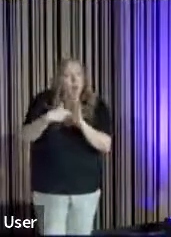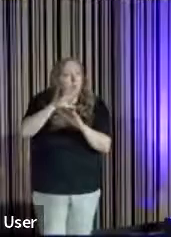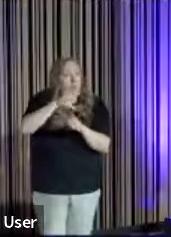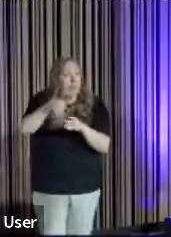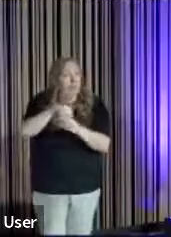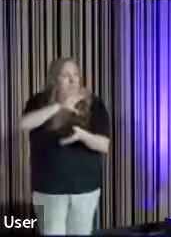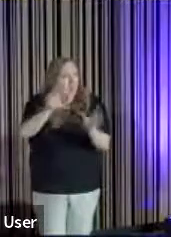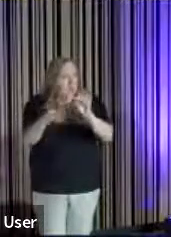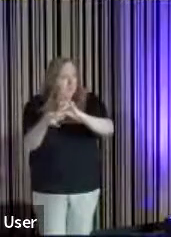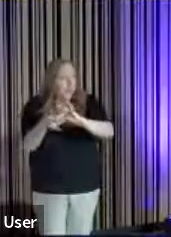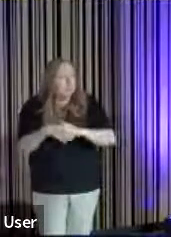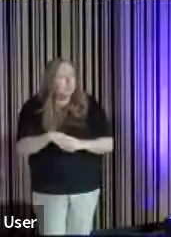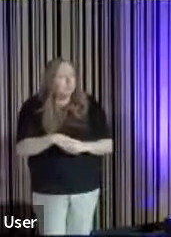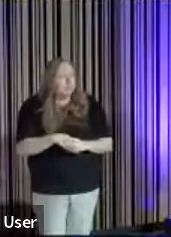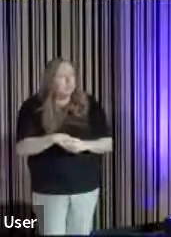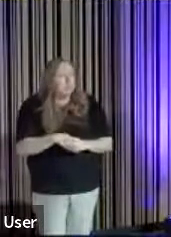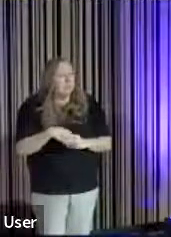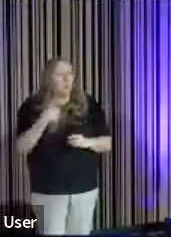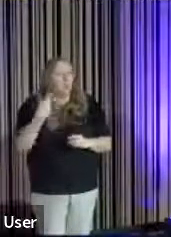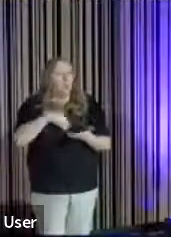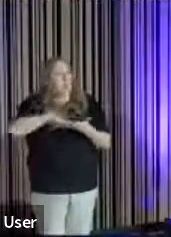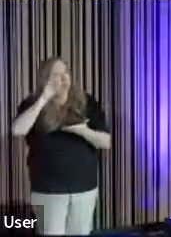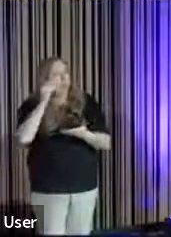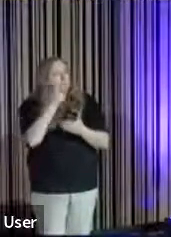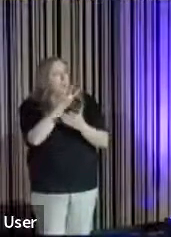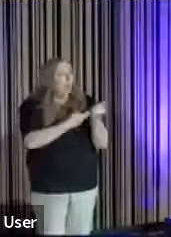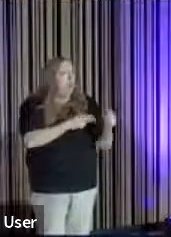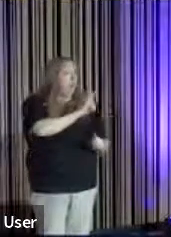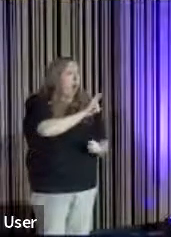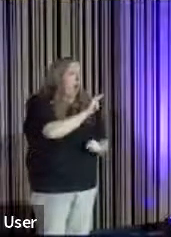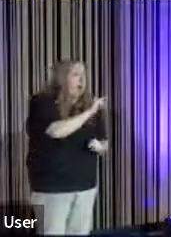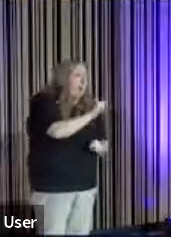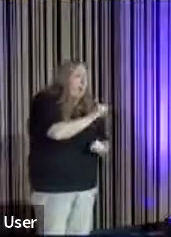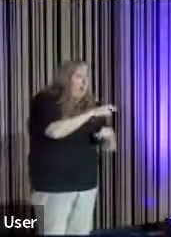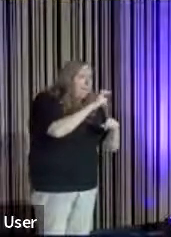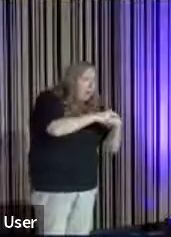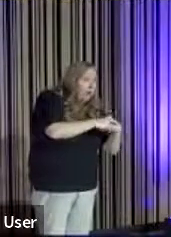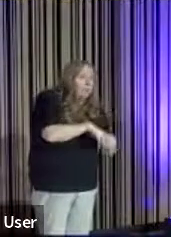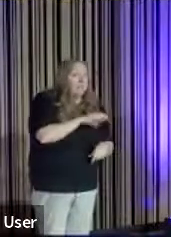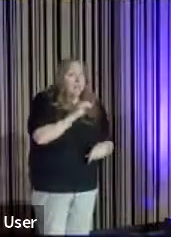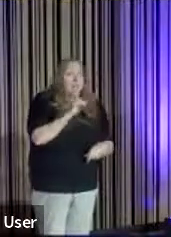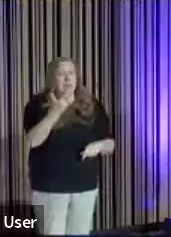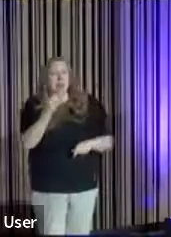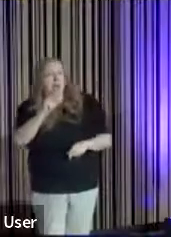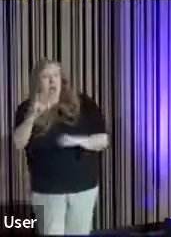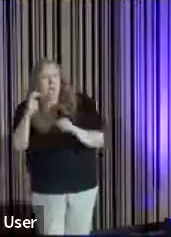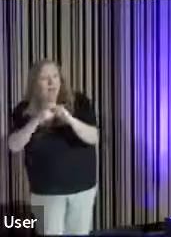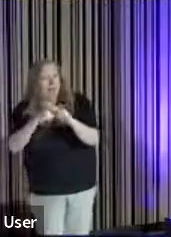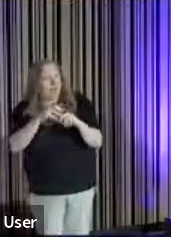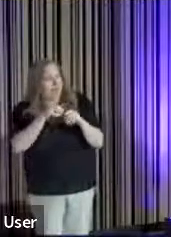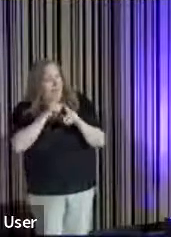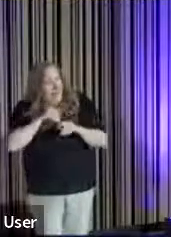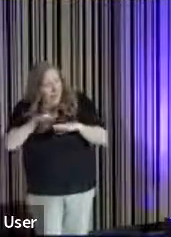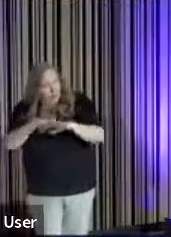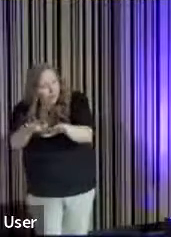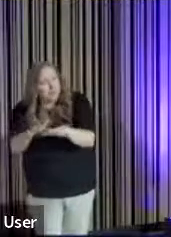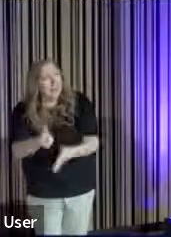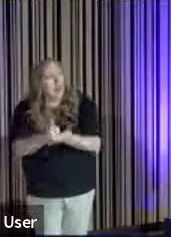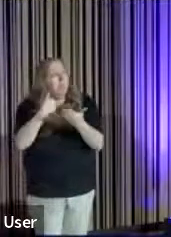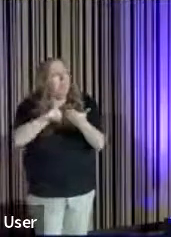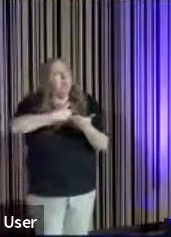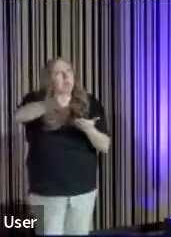We've also learned that both RNA viruses and giant viruses from the oceans help us learn a lot about the origins of life on the